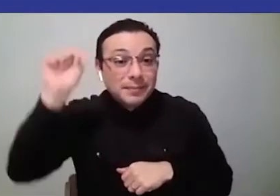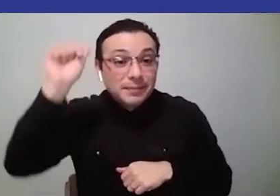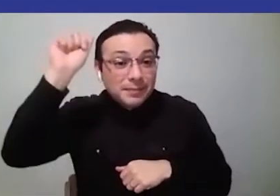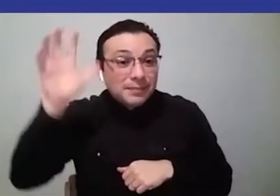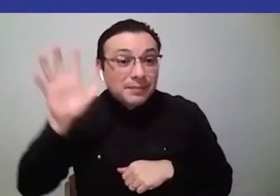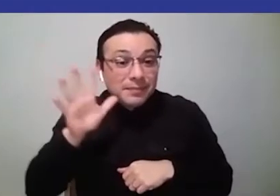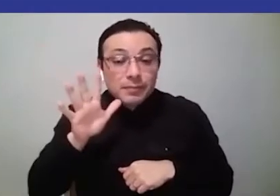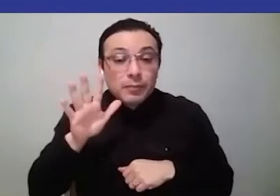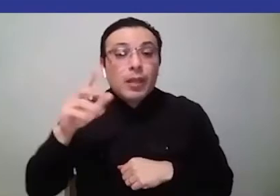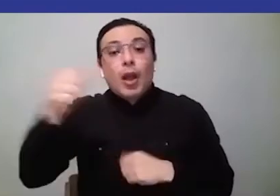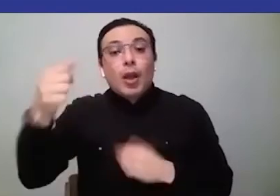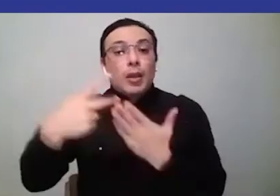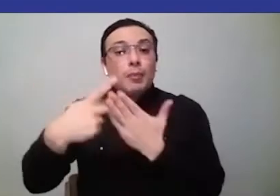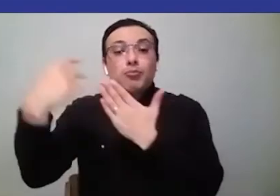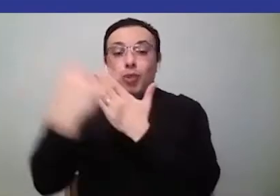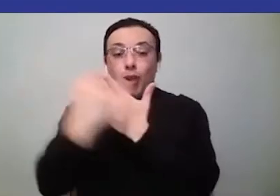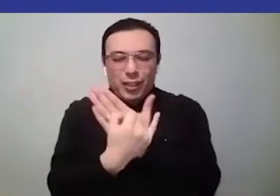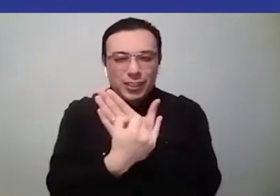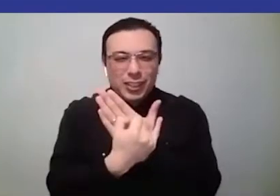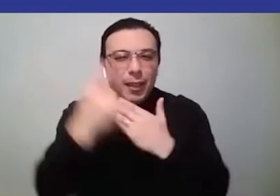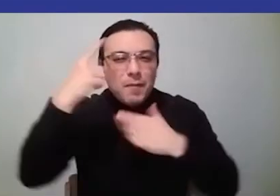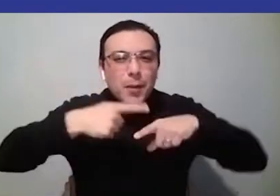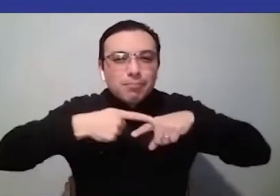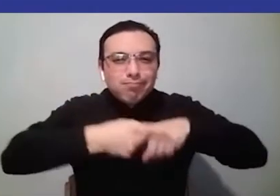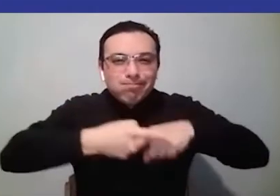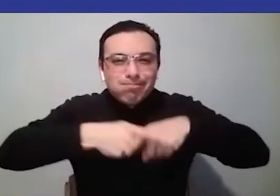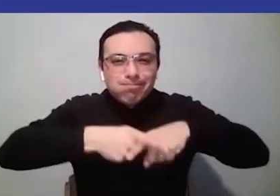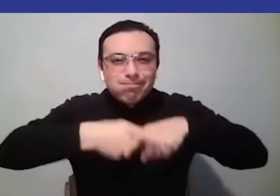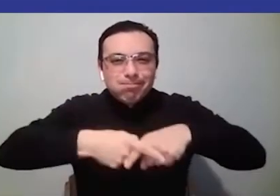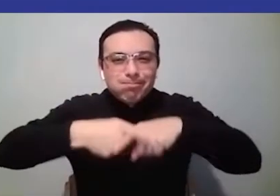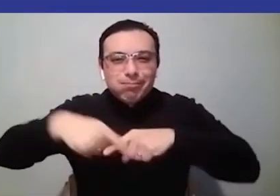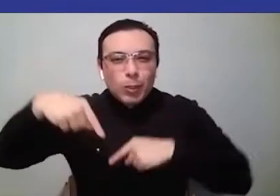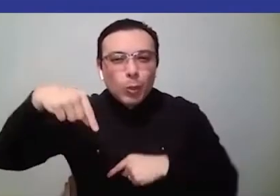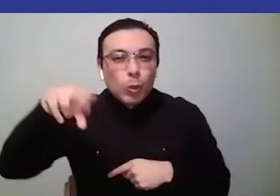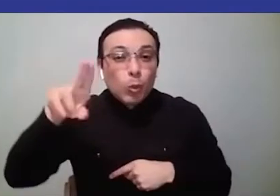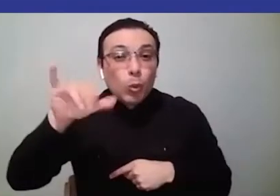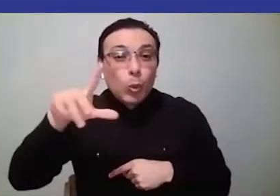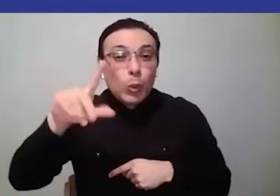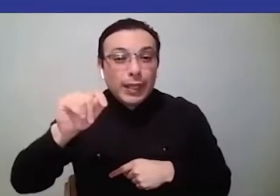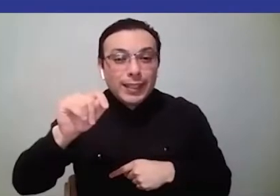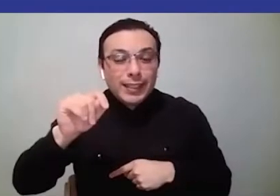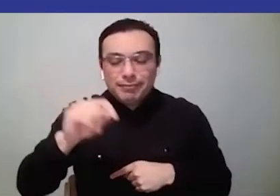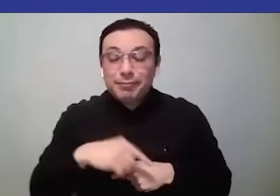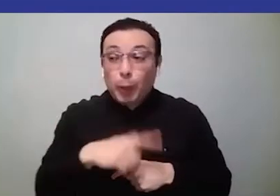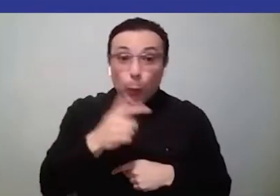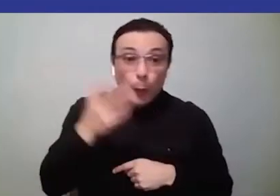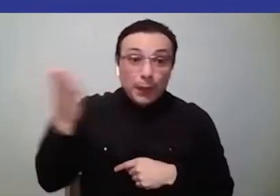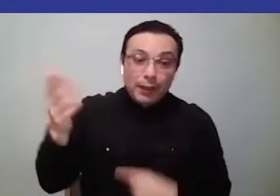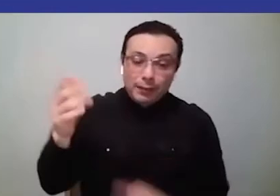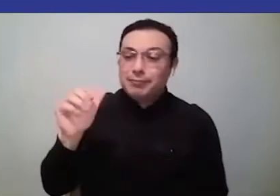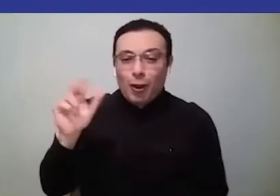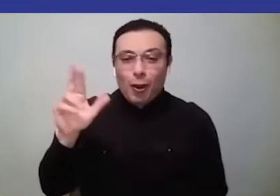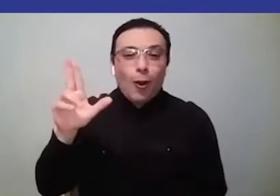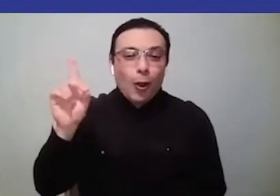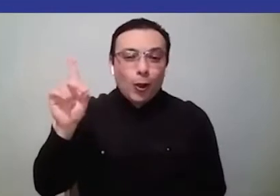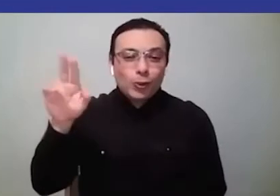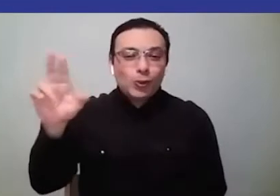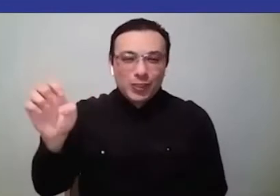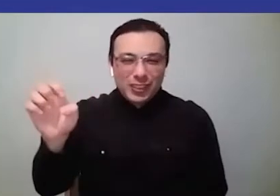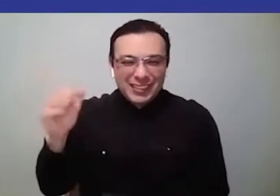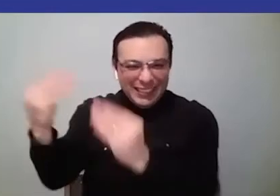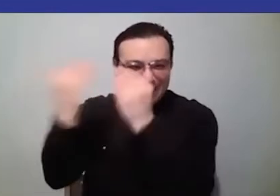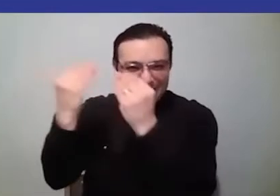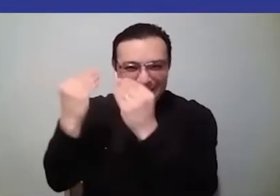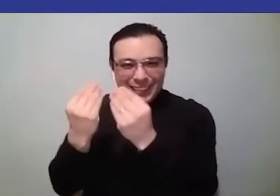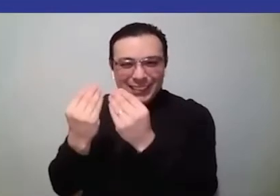quilting project, and Audrey was there again, who had taught me the fish skin lanterns, and like just the ways in which